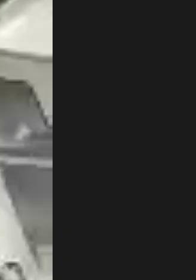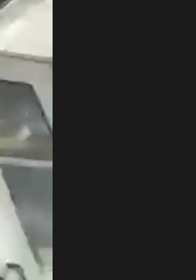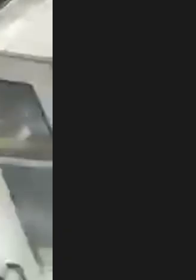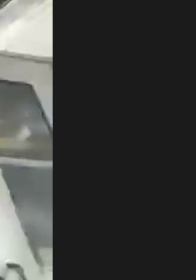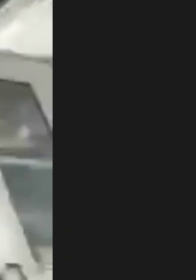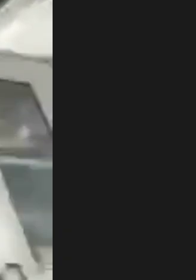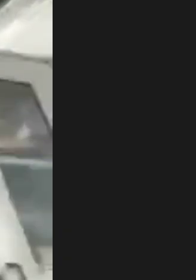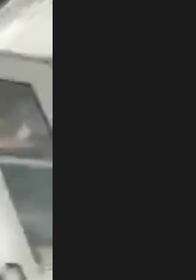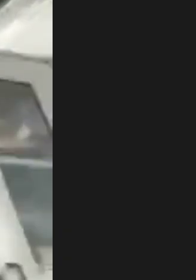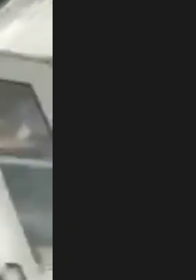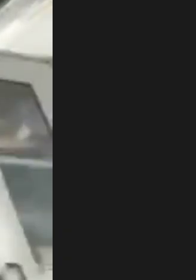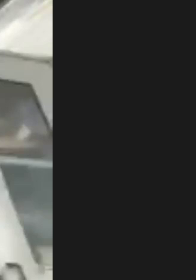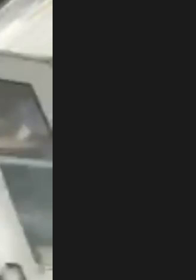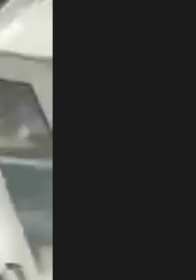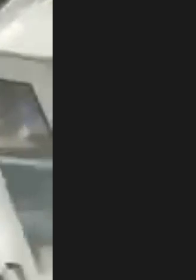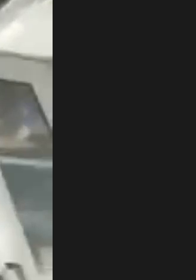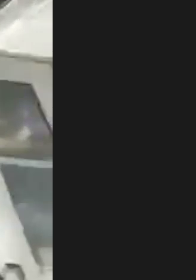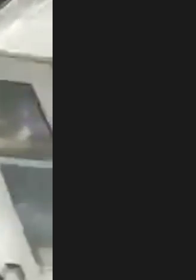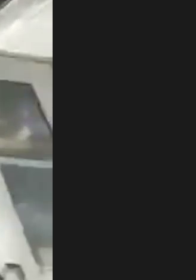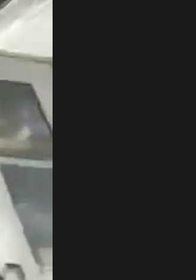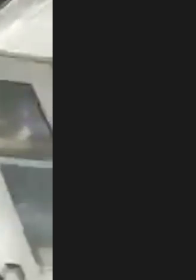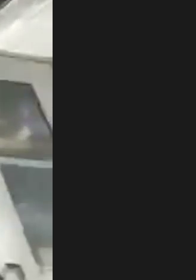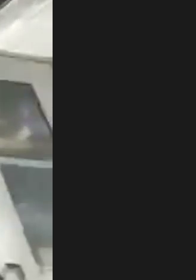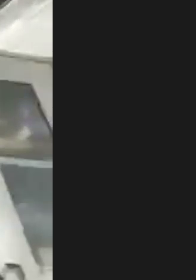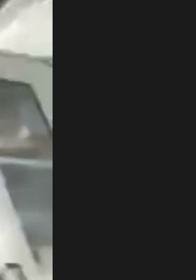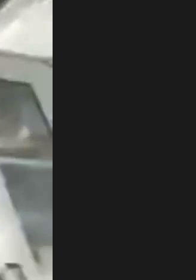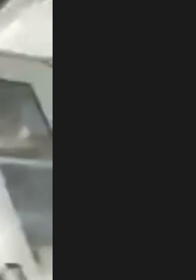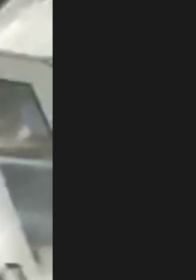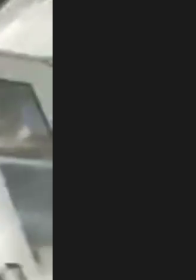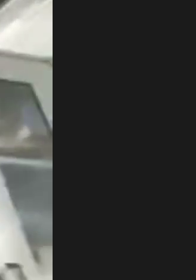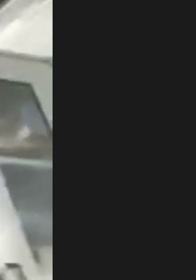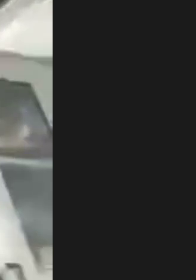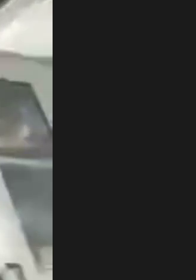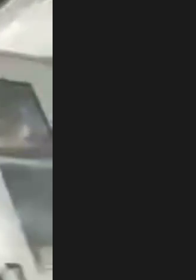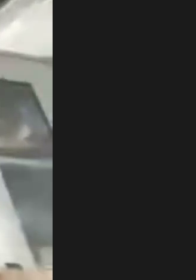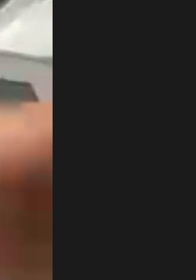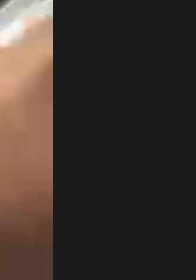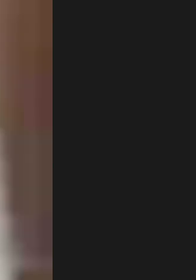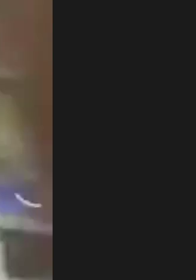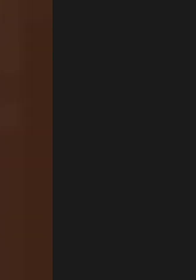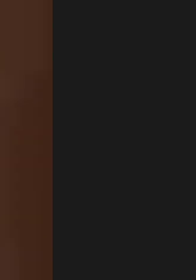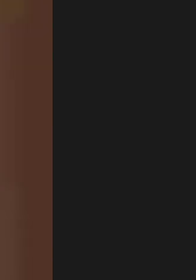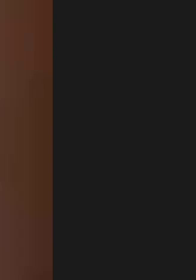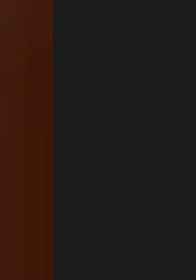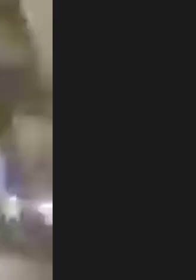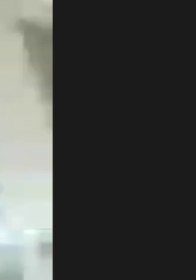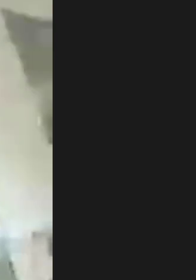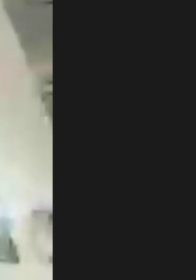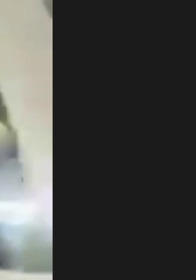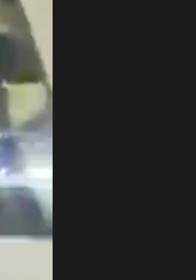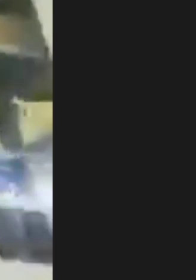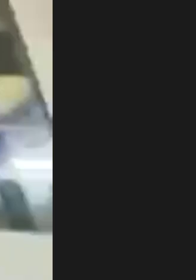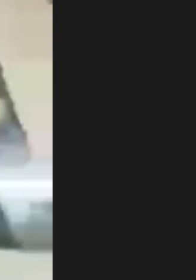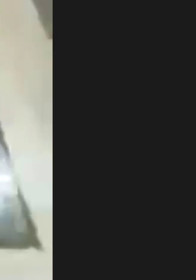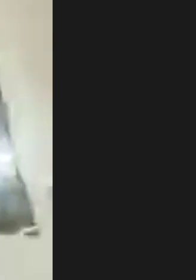Thank you, madam. And on behalf of Aliyah Virgin National Institute of Speech and Hearing Disability, I